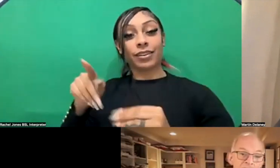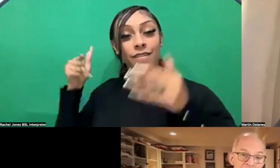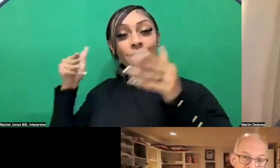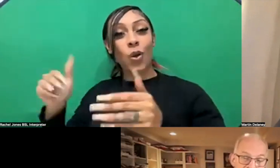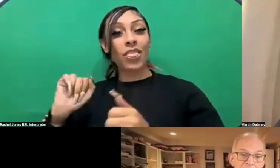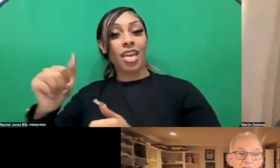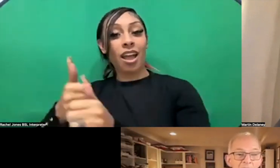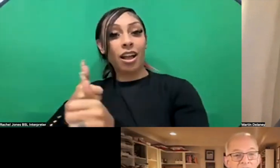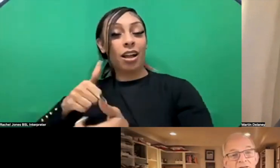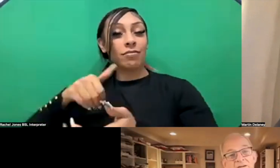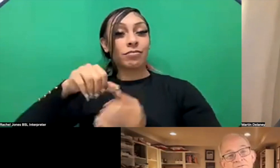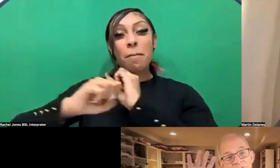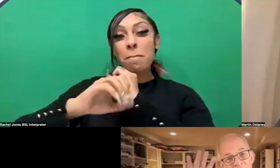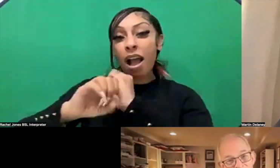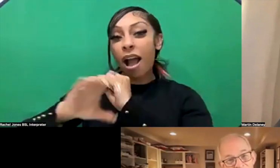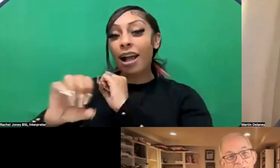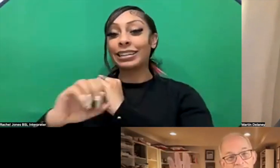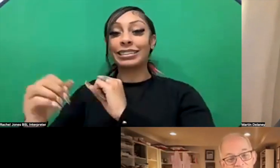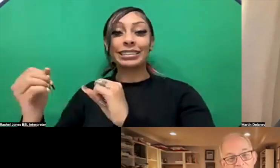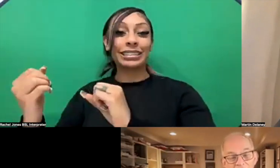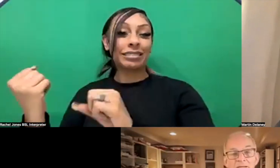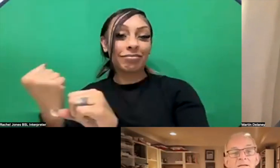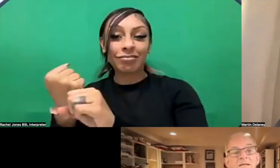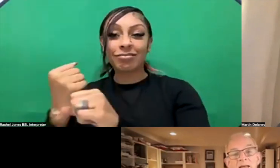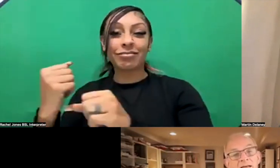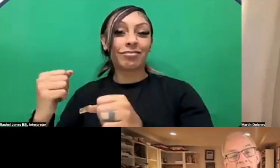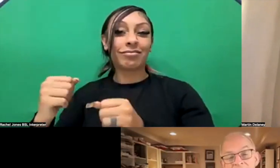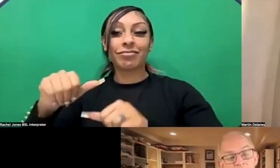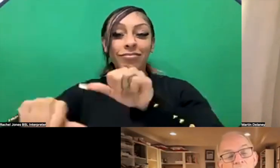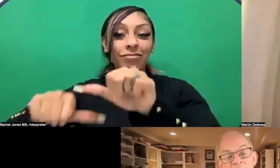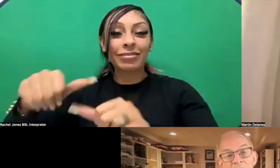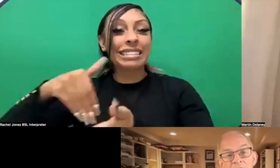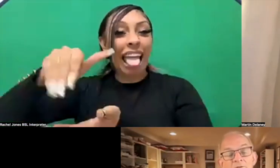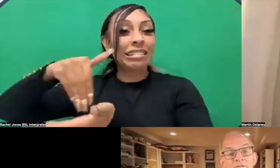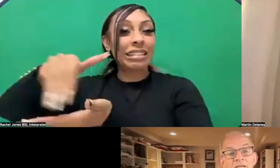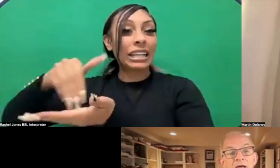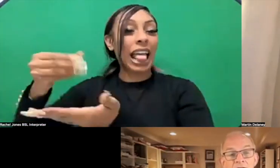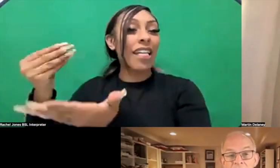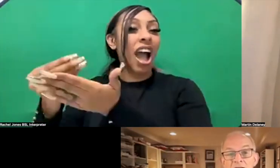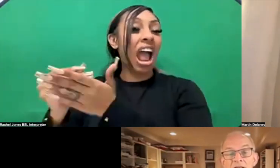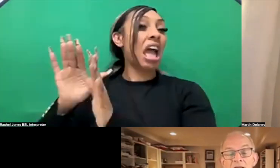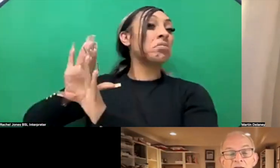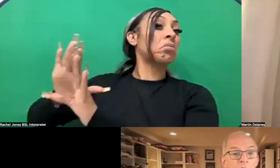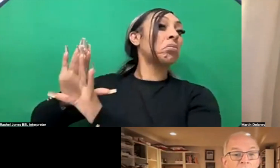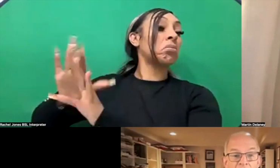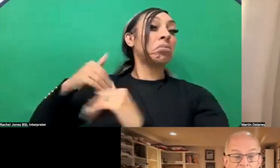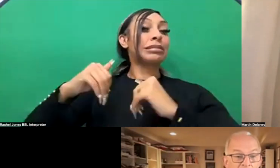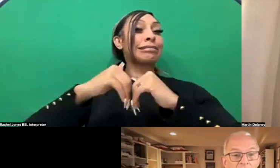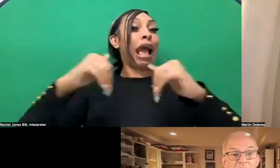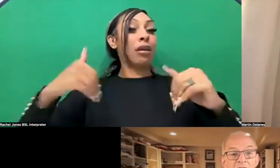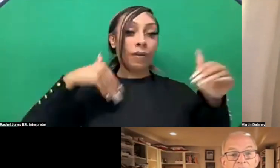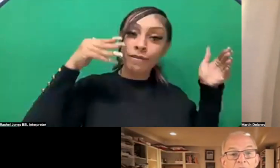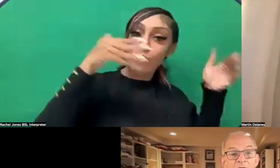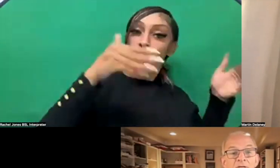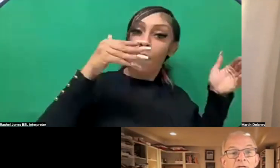the marketing, the manufacturing, the sales, the finance. And I didn't have to worry about all those things. I just stayed and worked out of my home